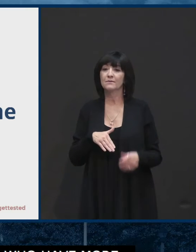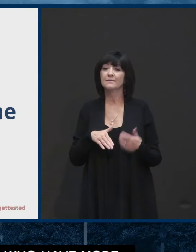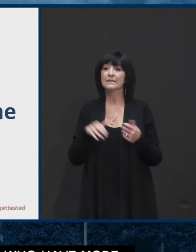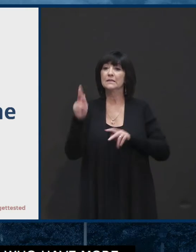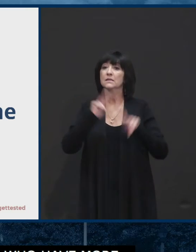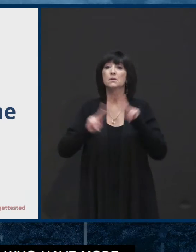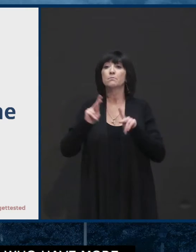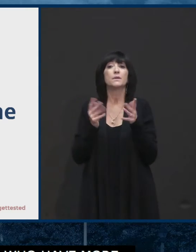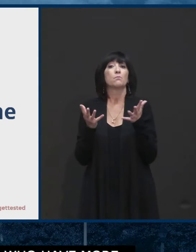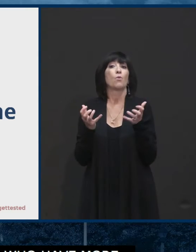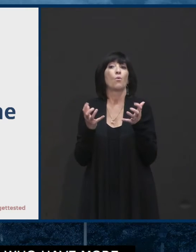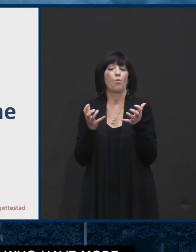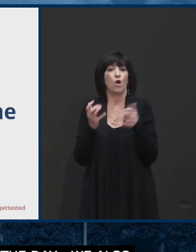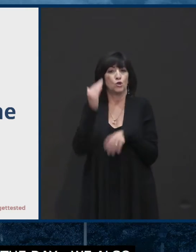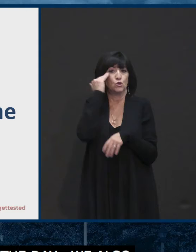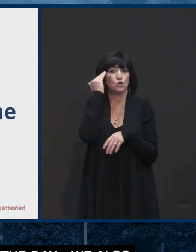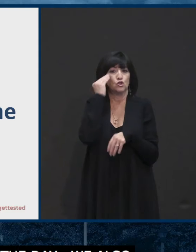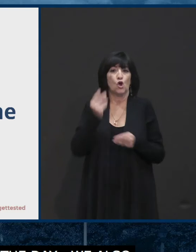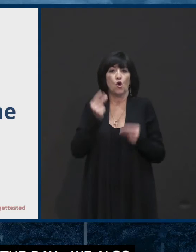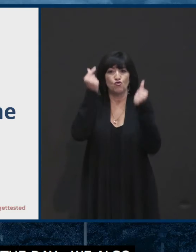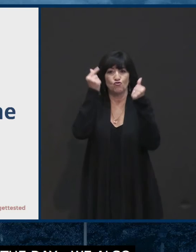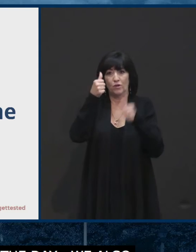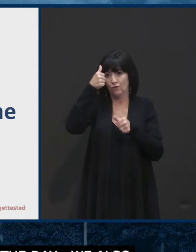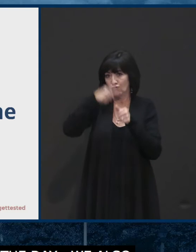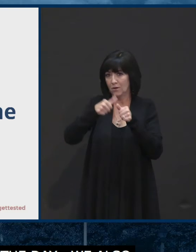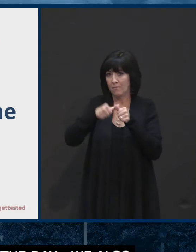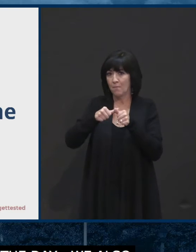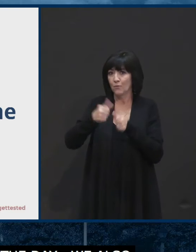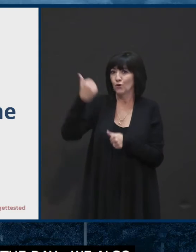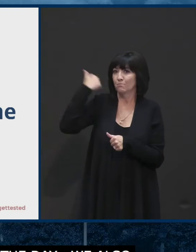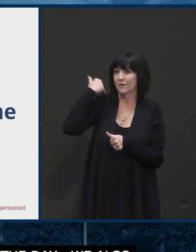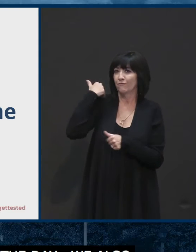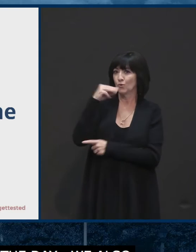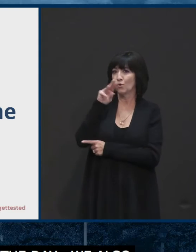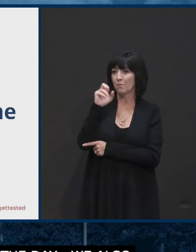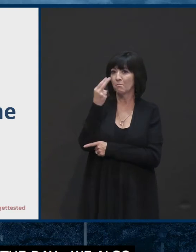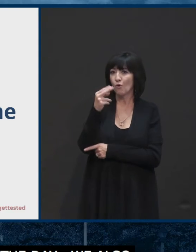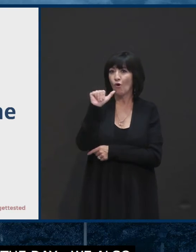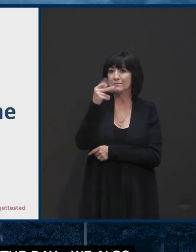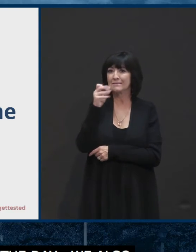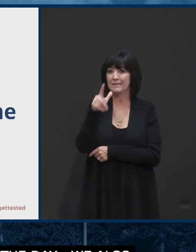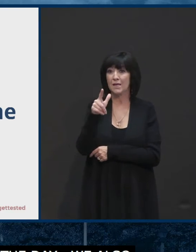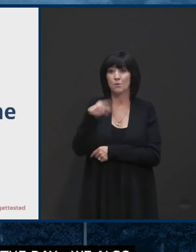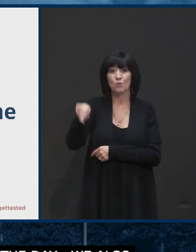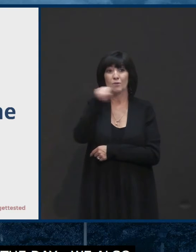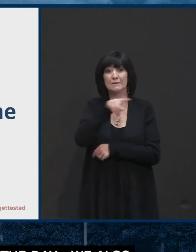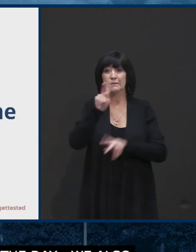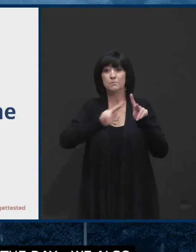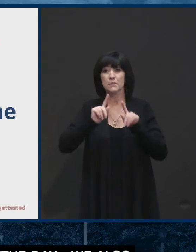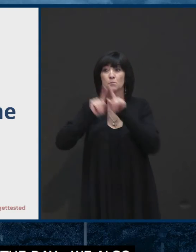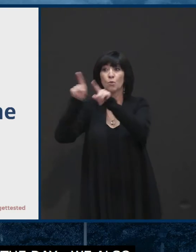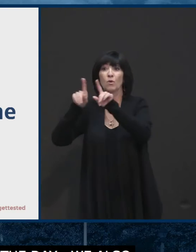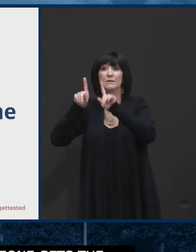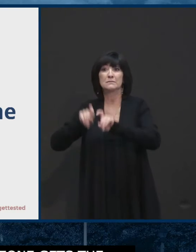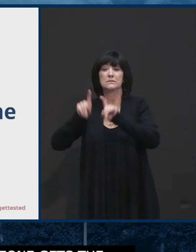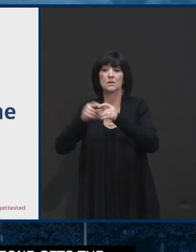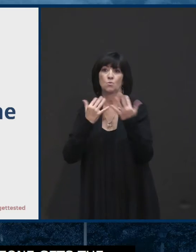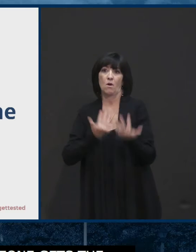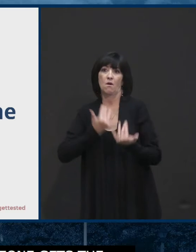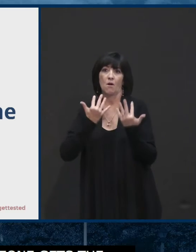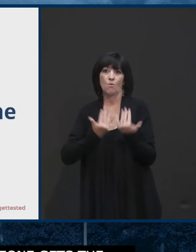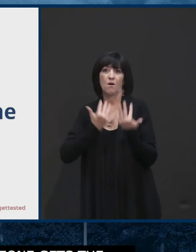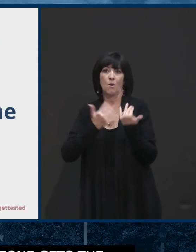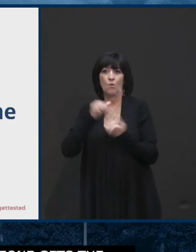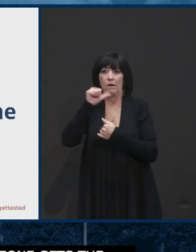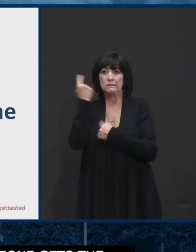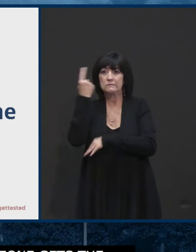We could go back to March and April where we were hearing 9, 10, 11 days sometimes for people to get the results back, which we knew had to be improved.